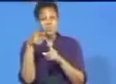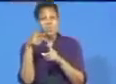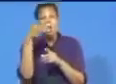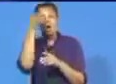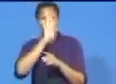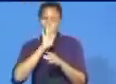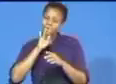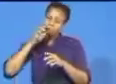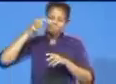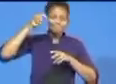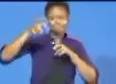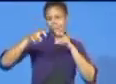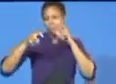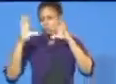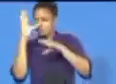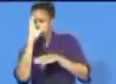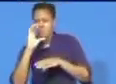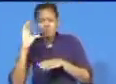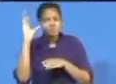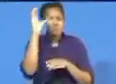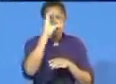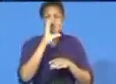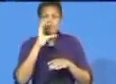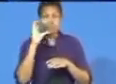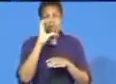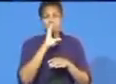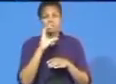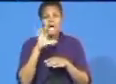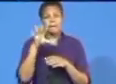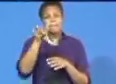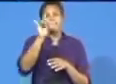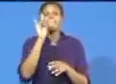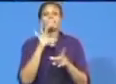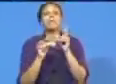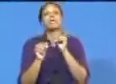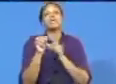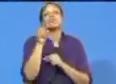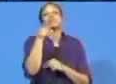climbed over loops and mountains. He's already handpicked you